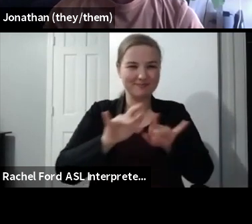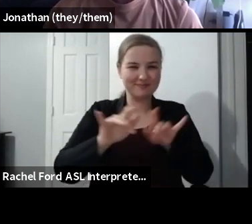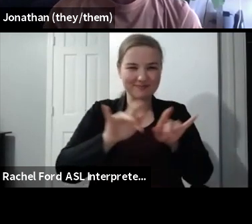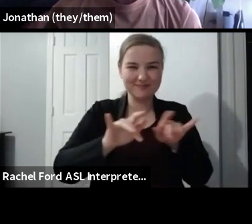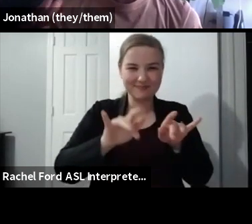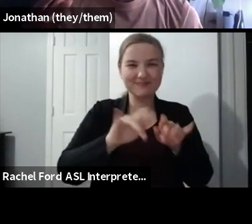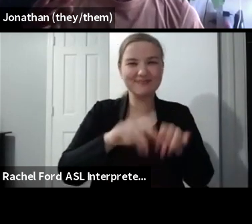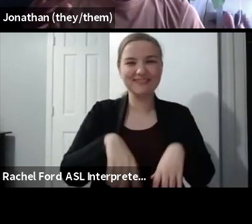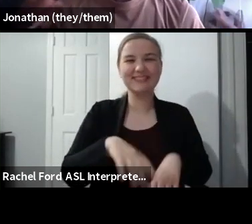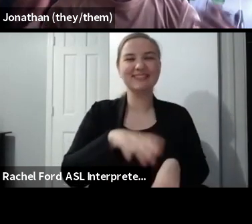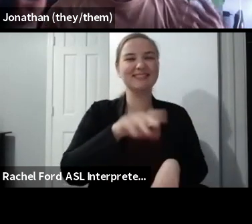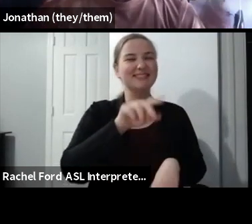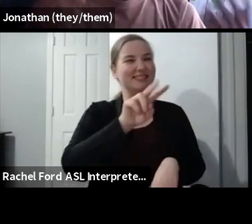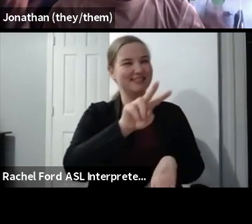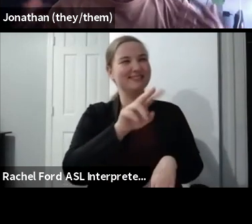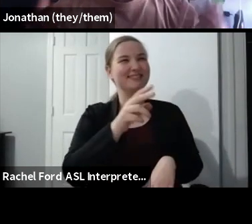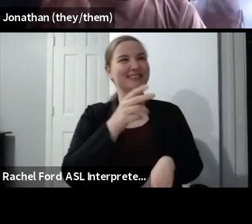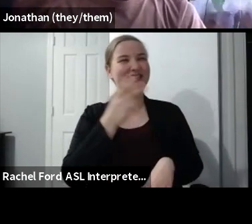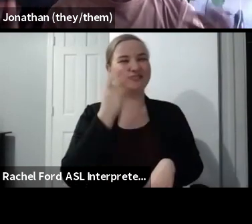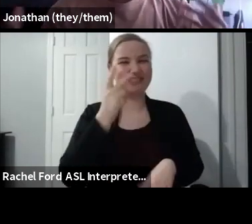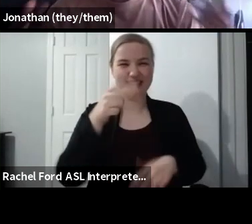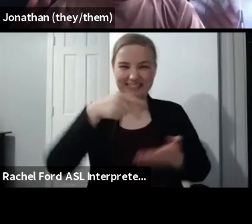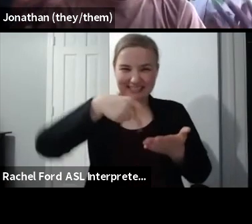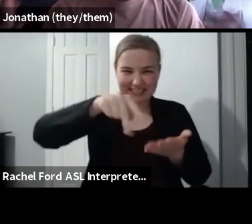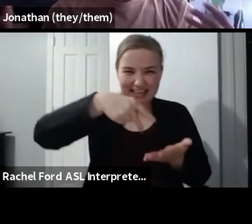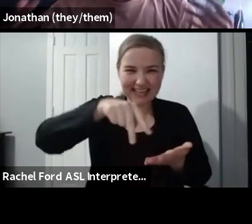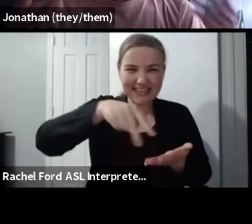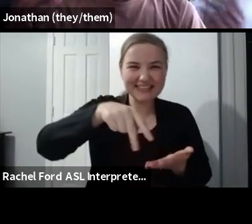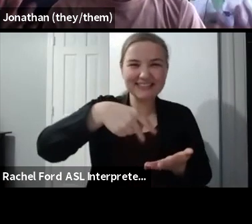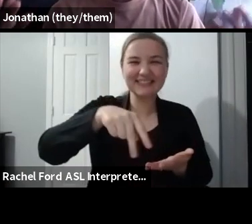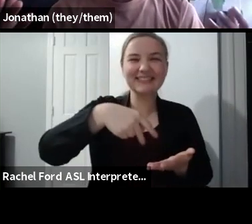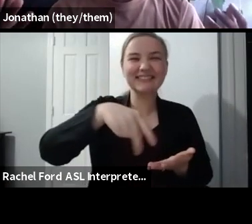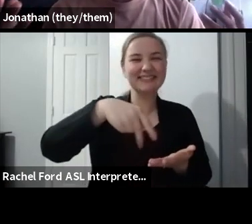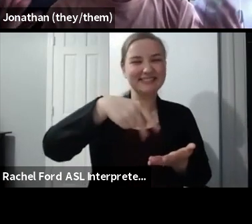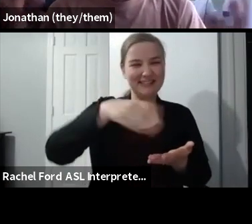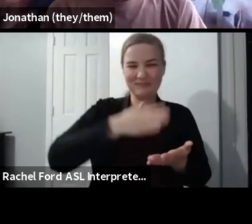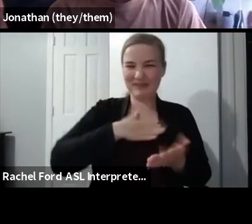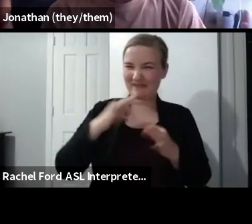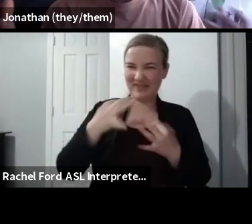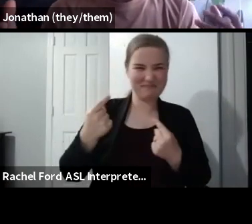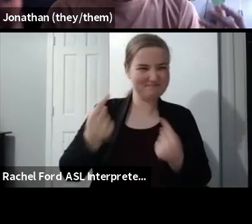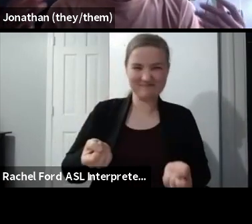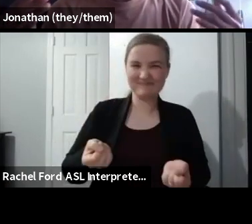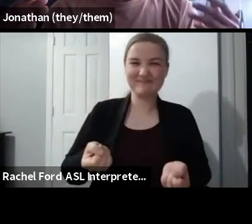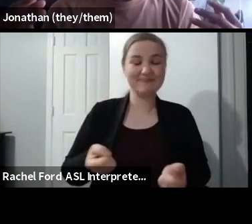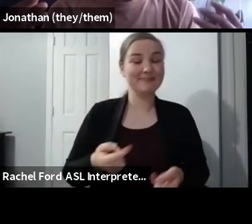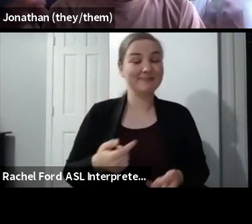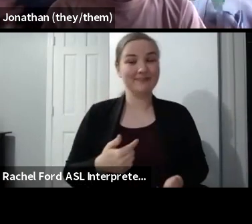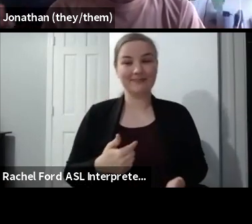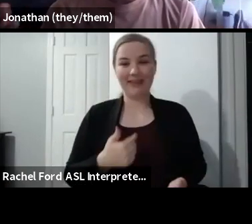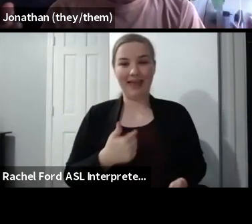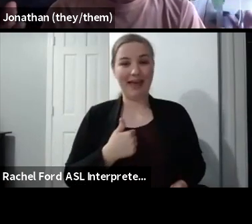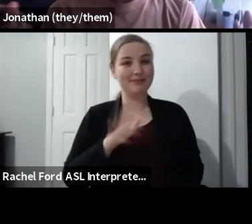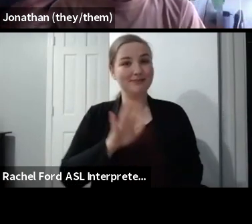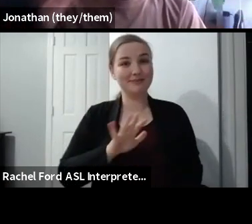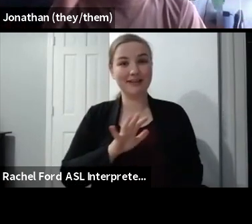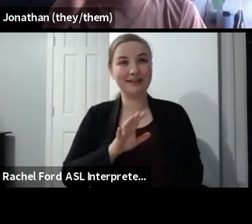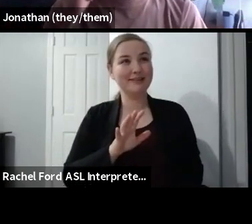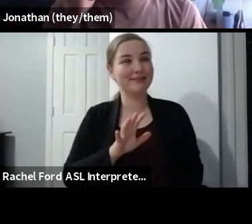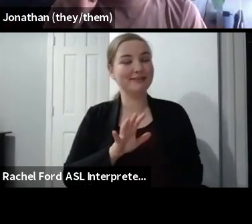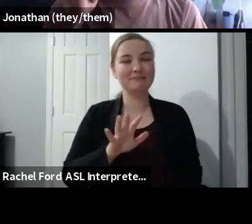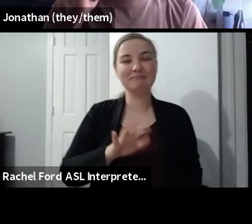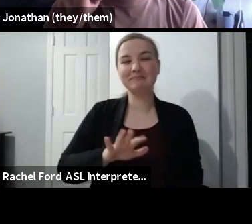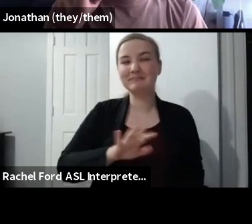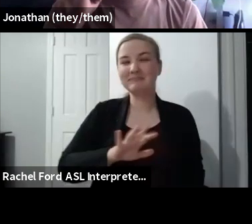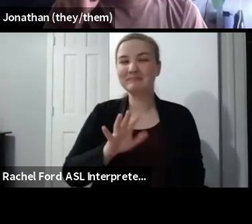living room. So like, and watching them all the time, like wanting to have been 10 years old and not, you know, like 5 months there. So